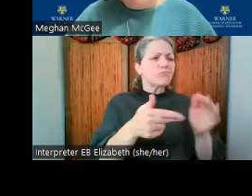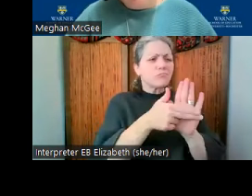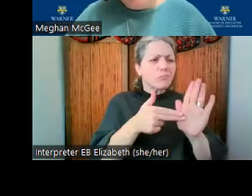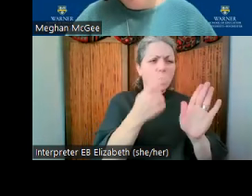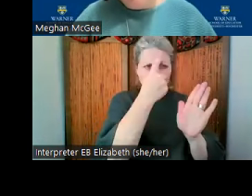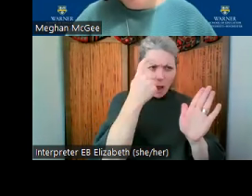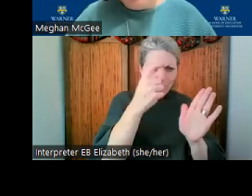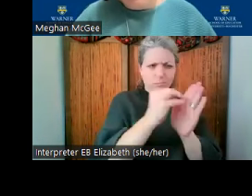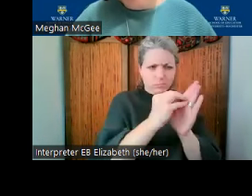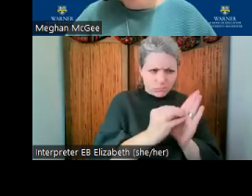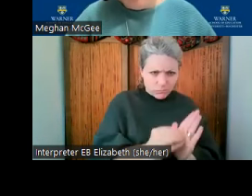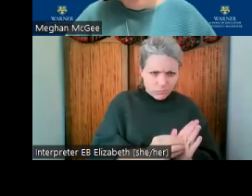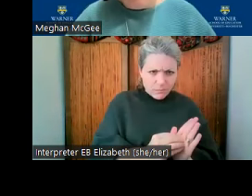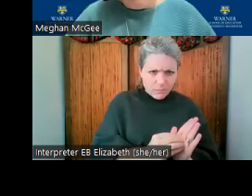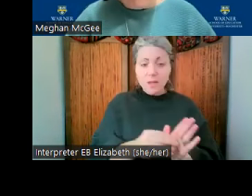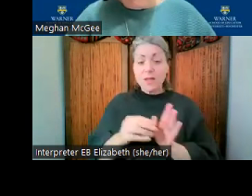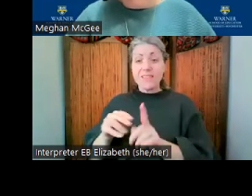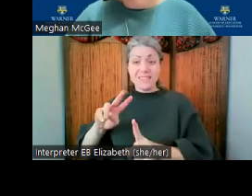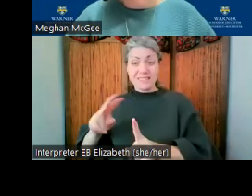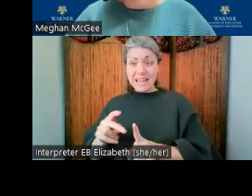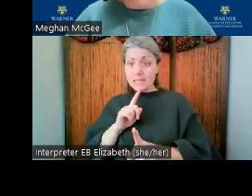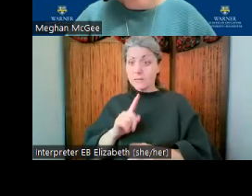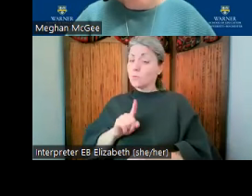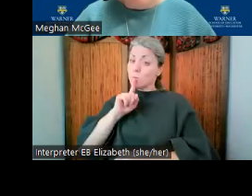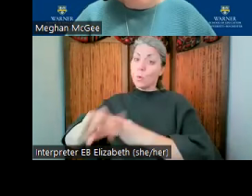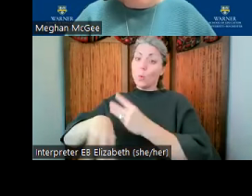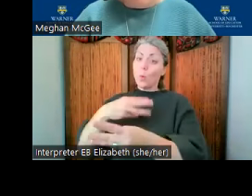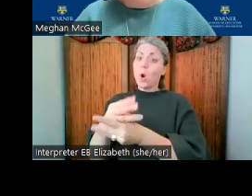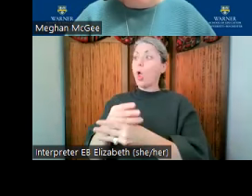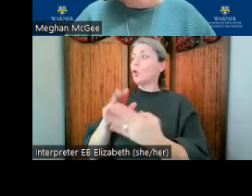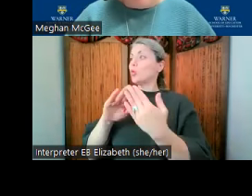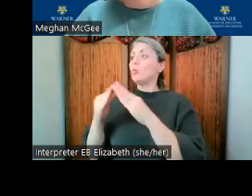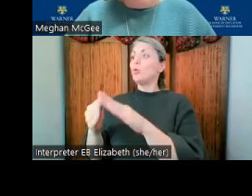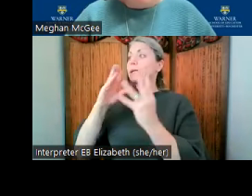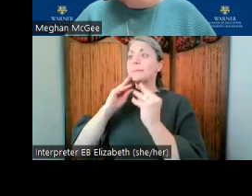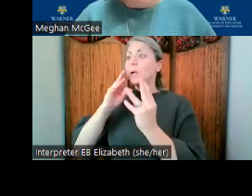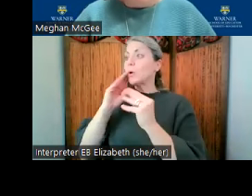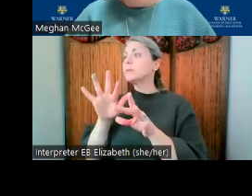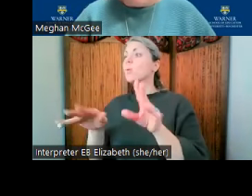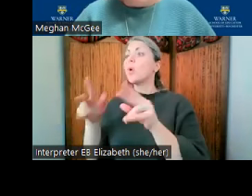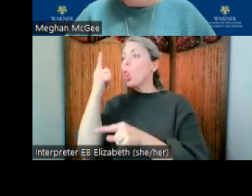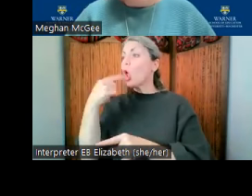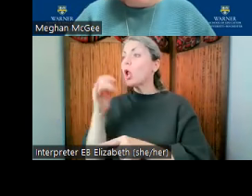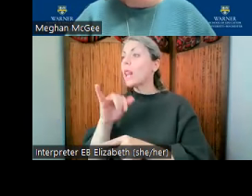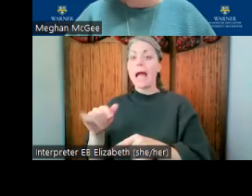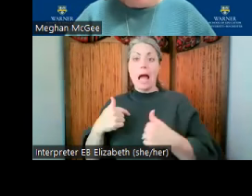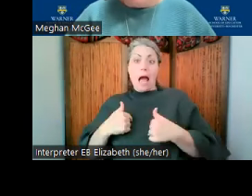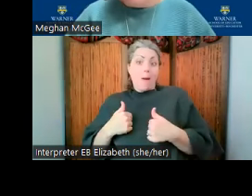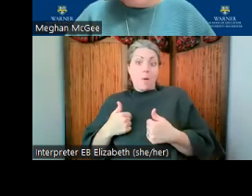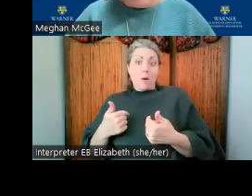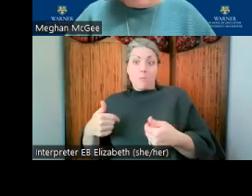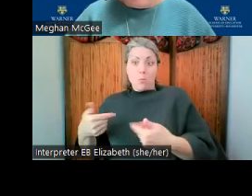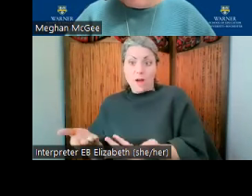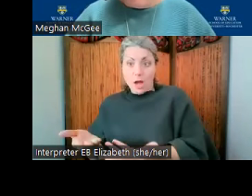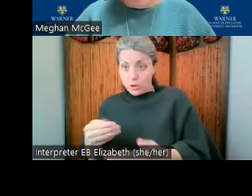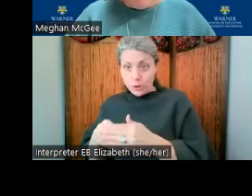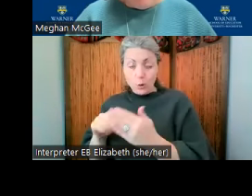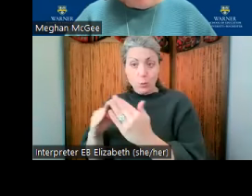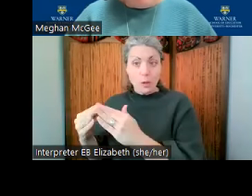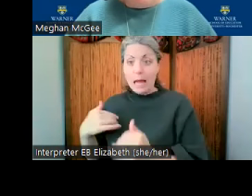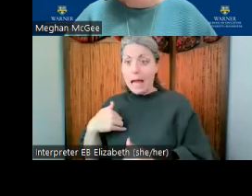second is what it looks like when we're out and about in the community. I am a community provider. I am not a